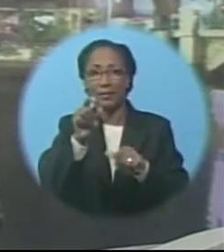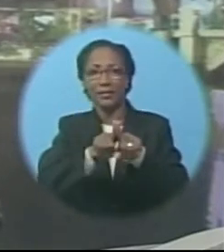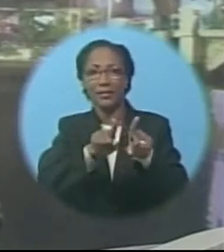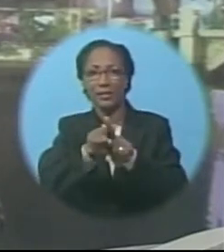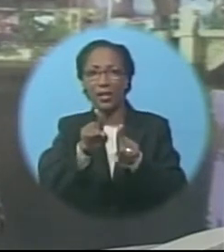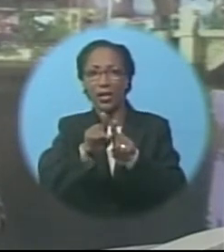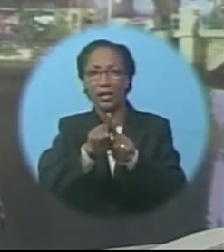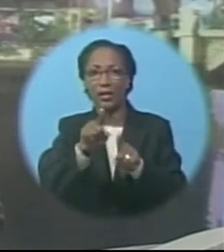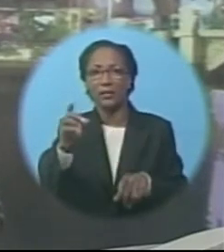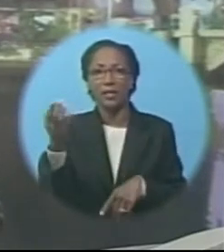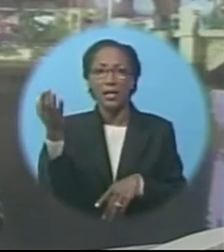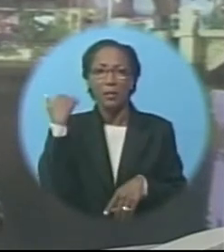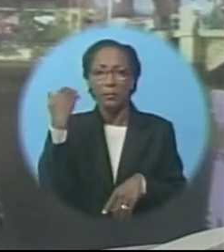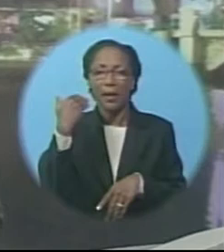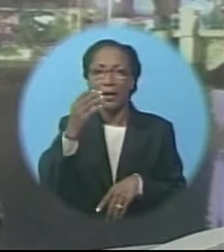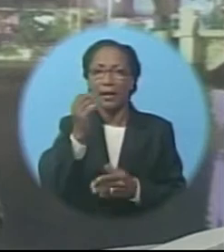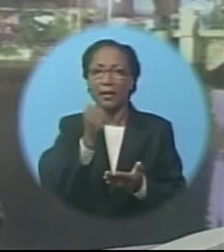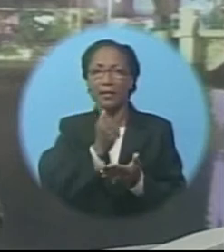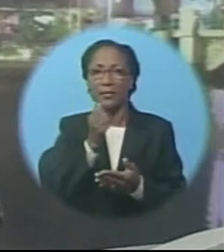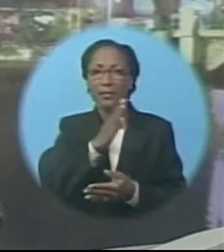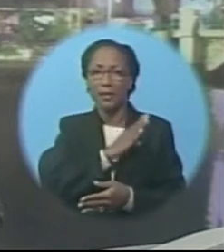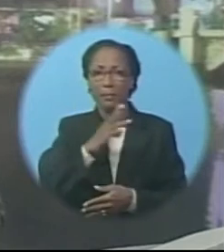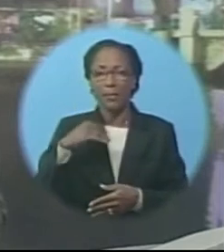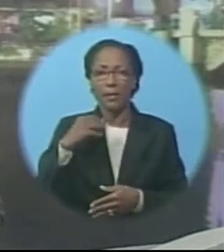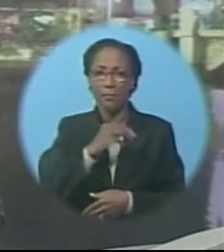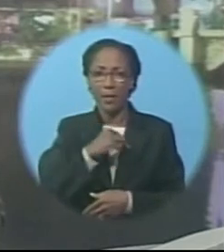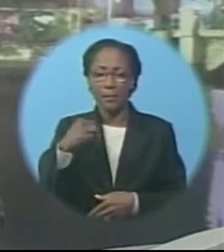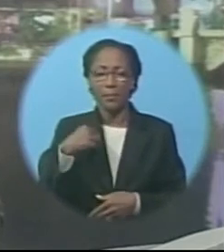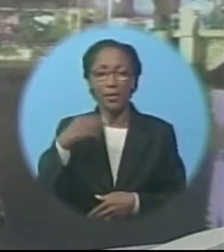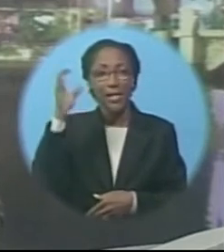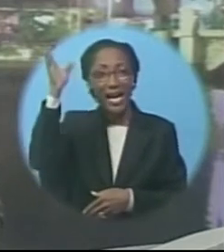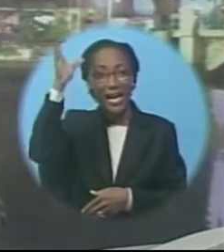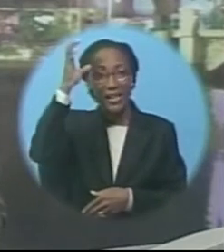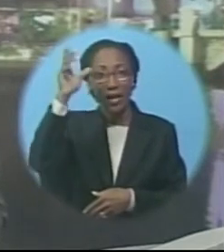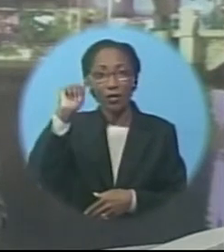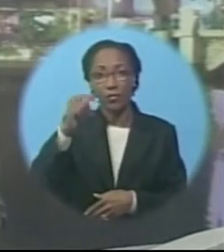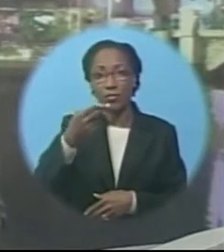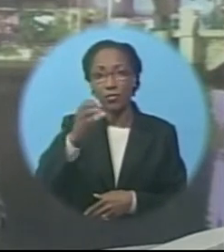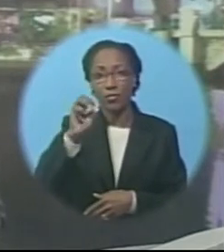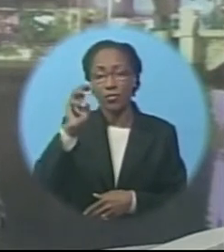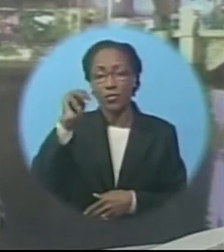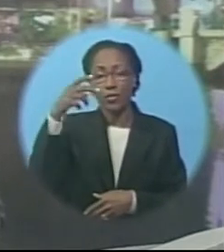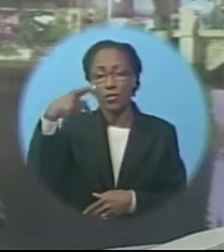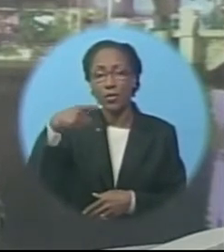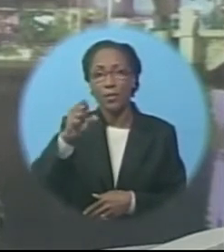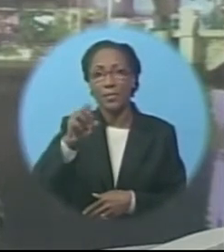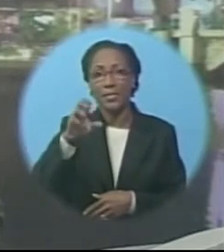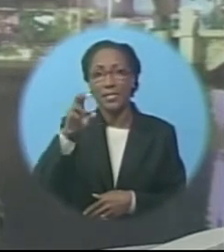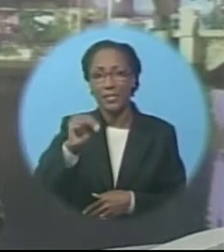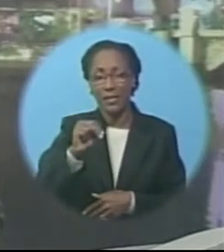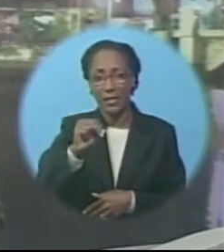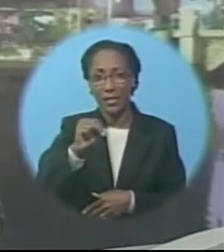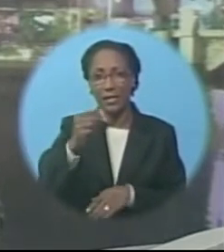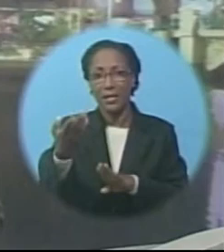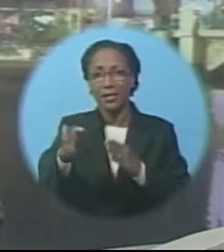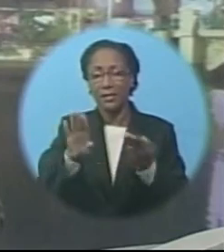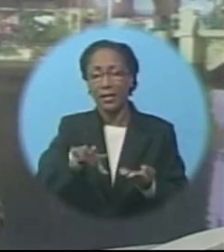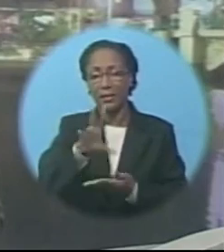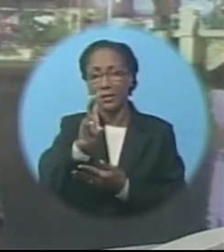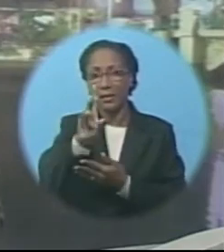Clarence Thompson passed away recently in his home at 71 years old. I spoke with his longtime friend Colin Spencer